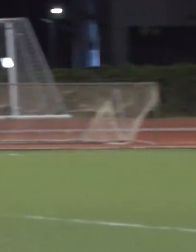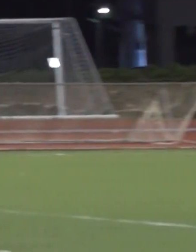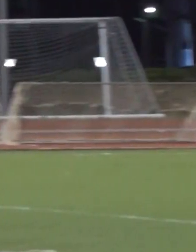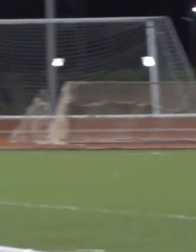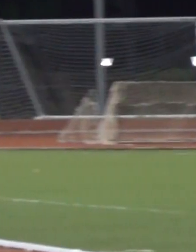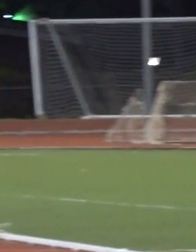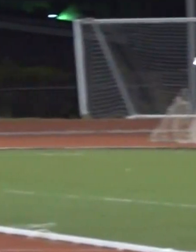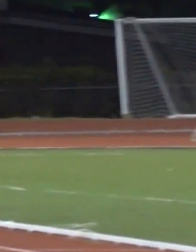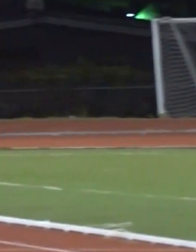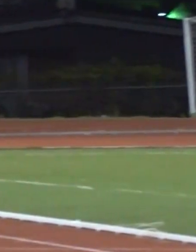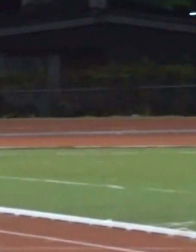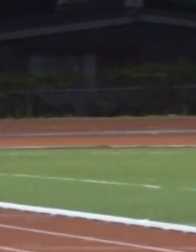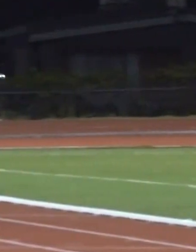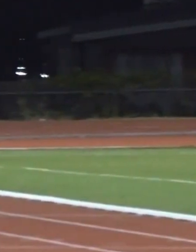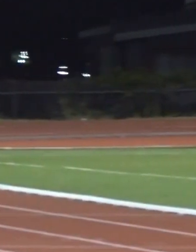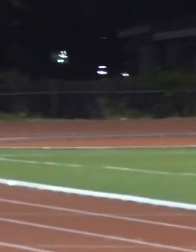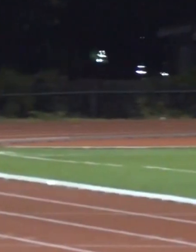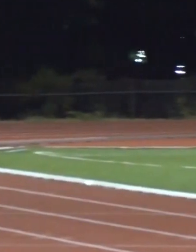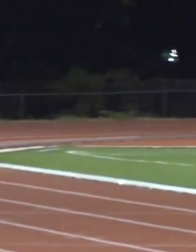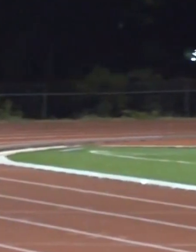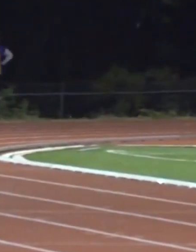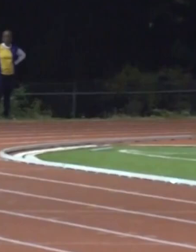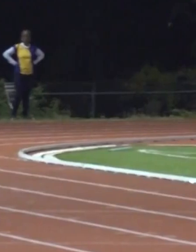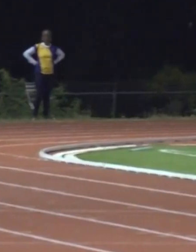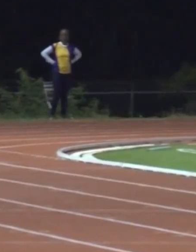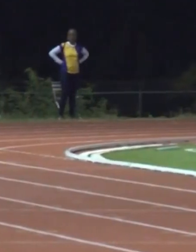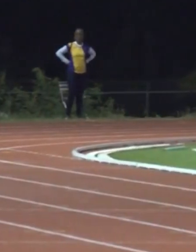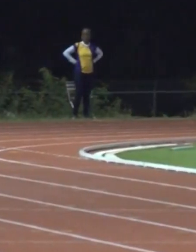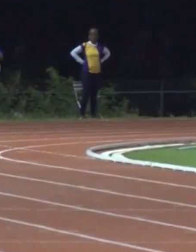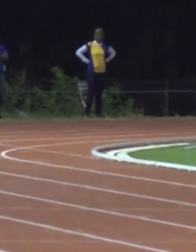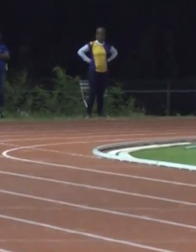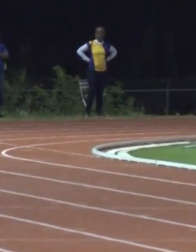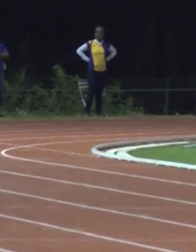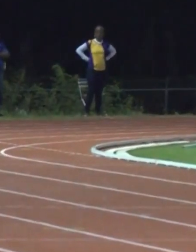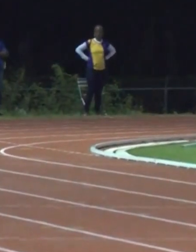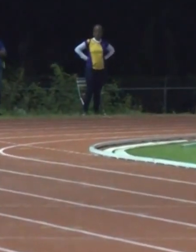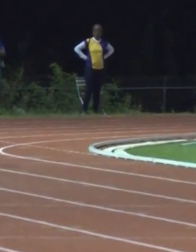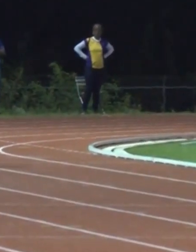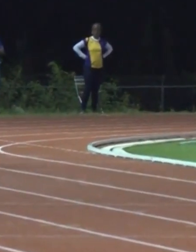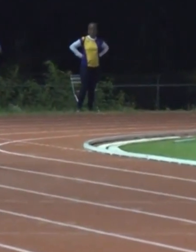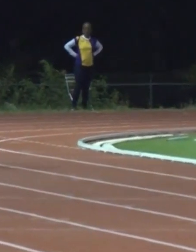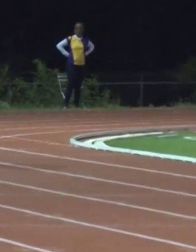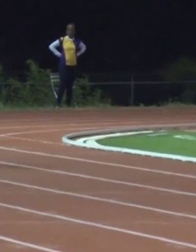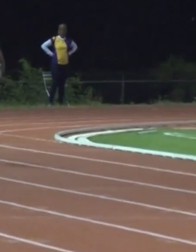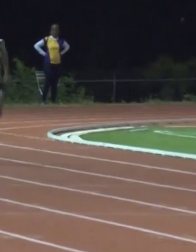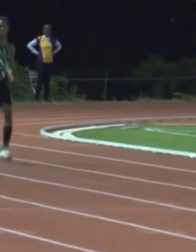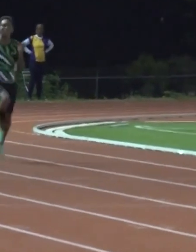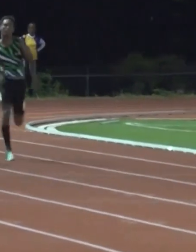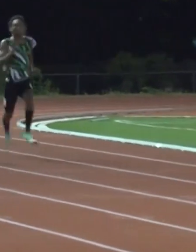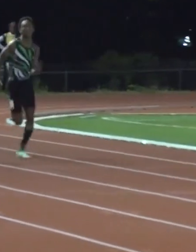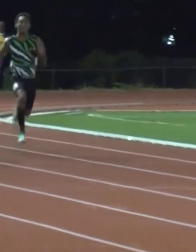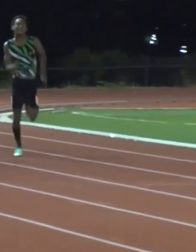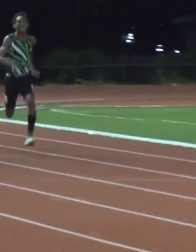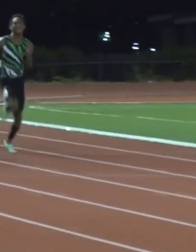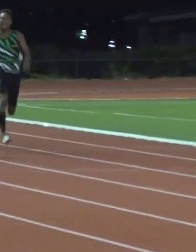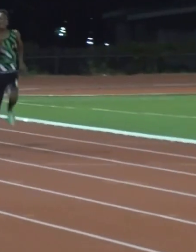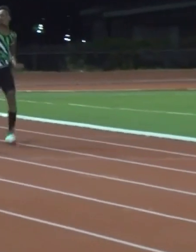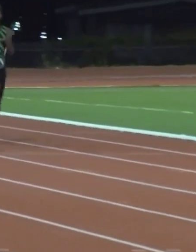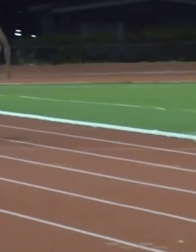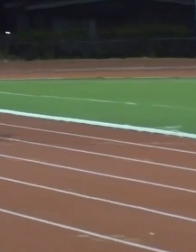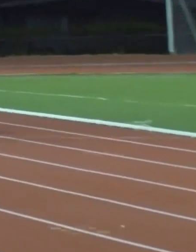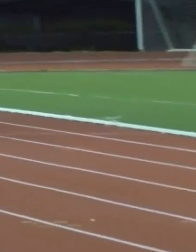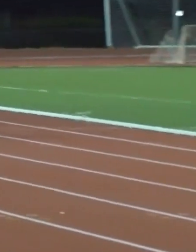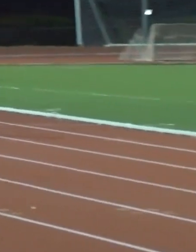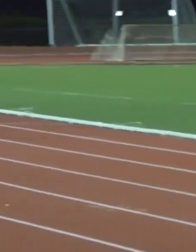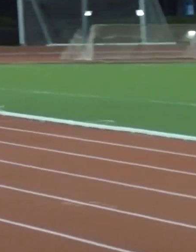are 200s. Only 5 starters here, but no doubt in the quality in the field. And here comes Kyron Haynes, looking smooth like silk.